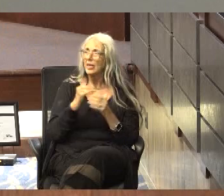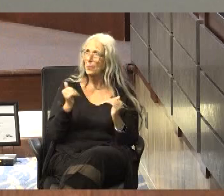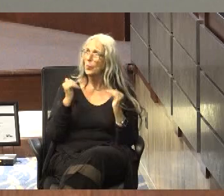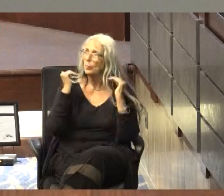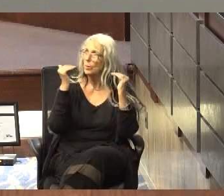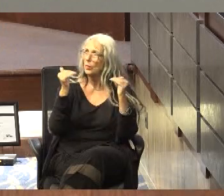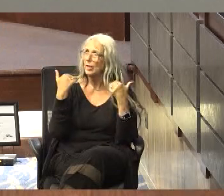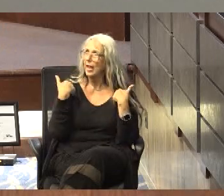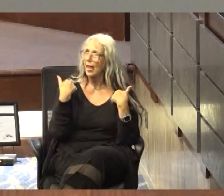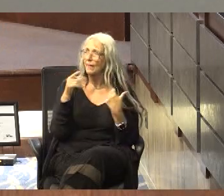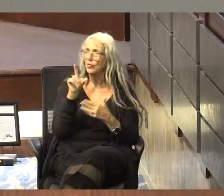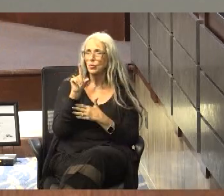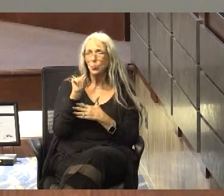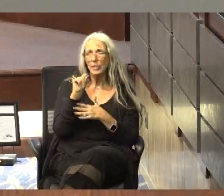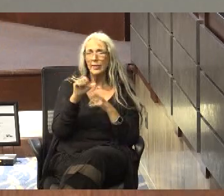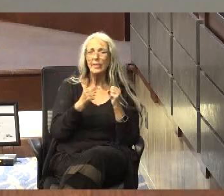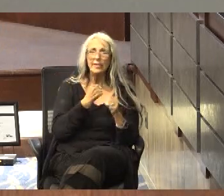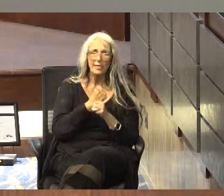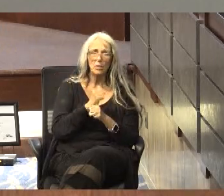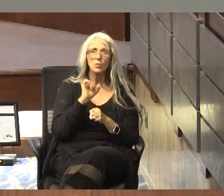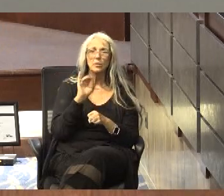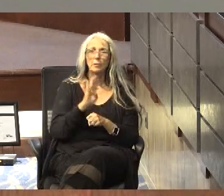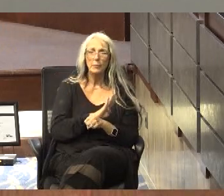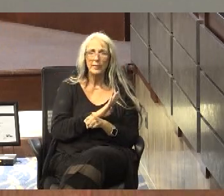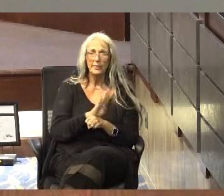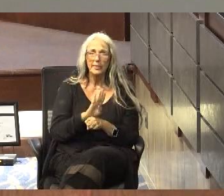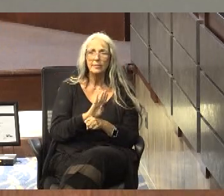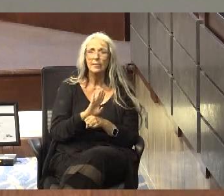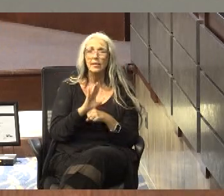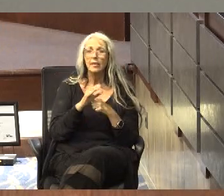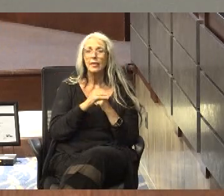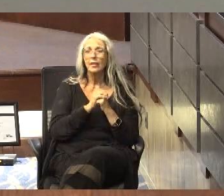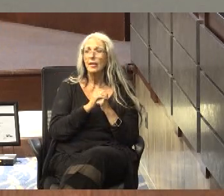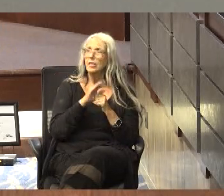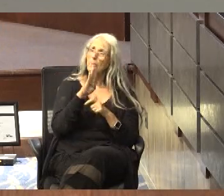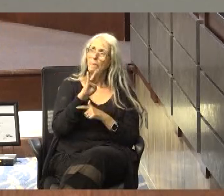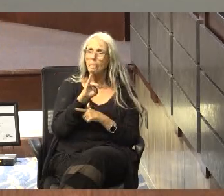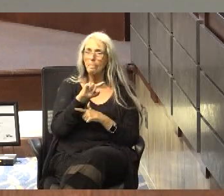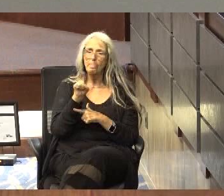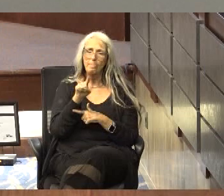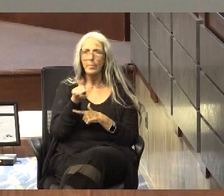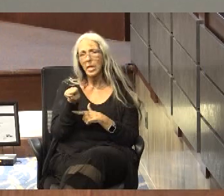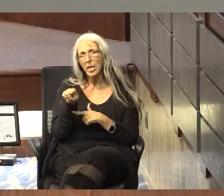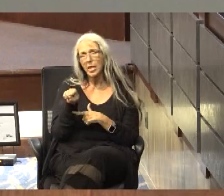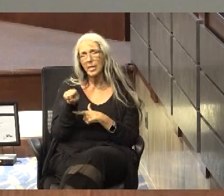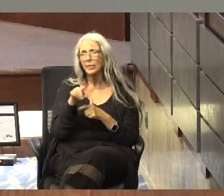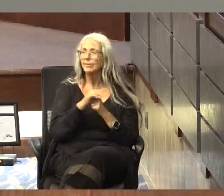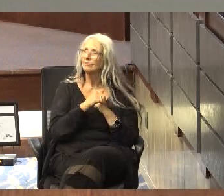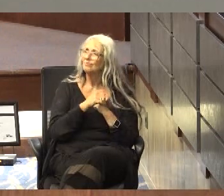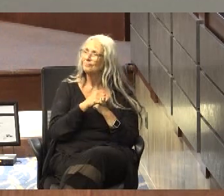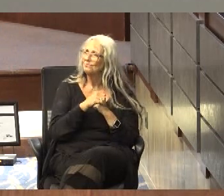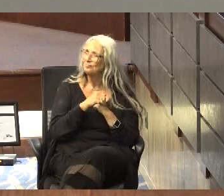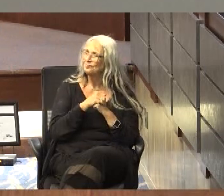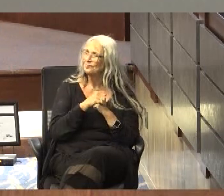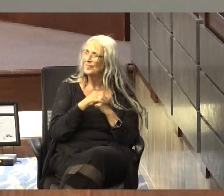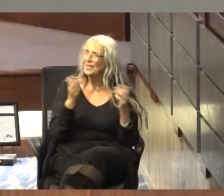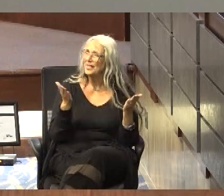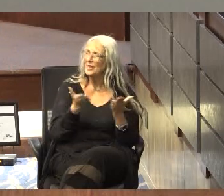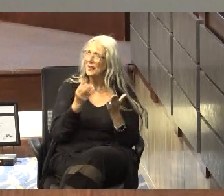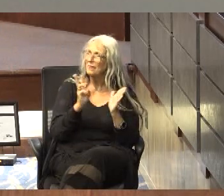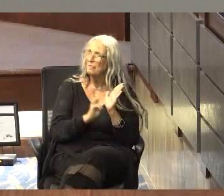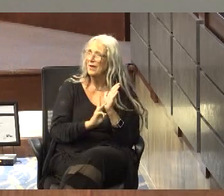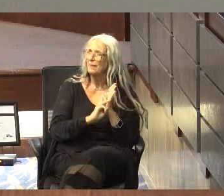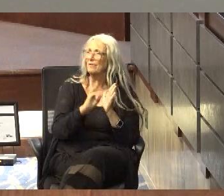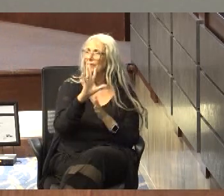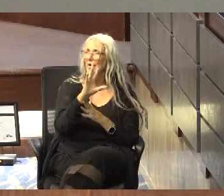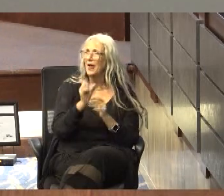20 years in the business and in the biz, as he likes to say, and he's been in Waco 5 years.